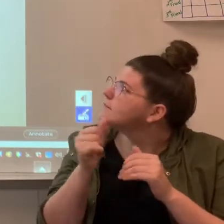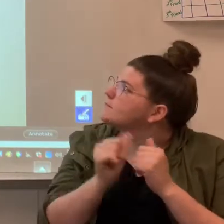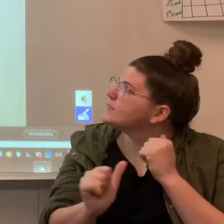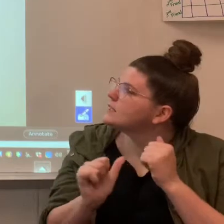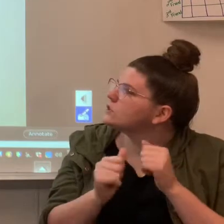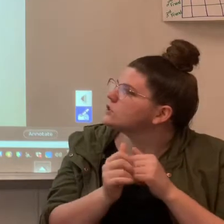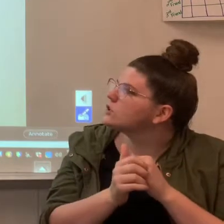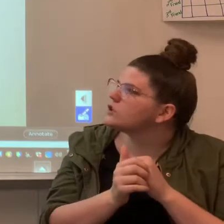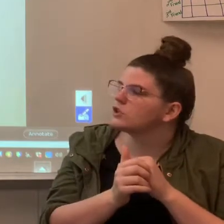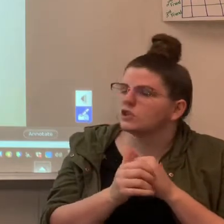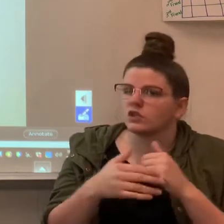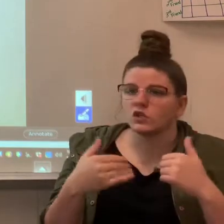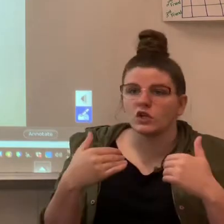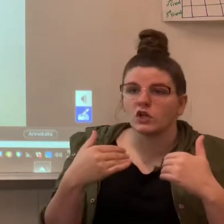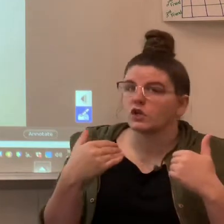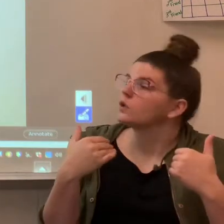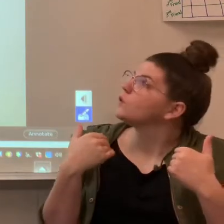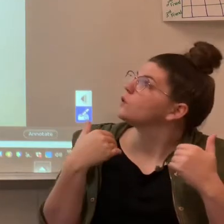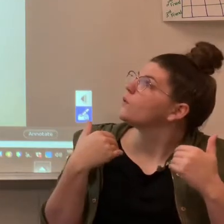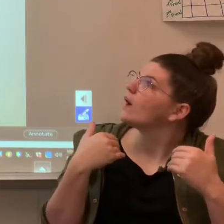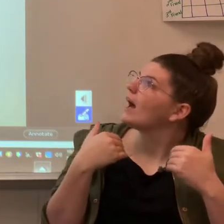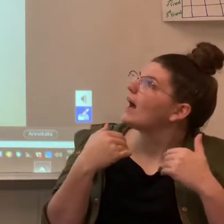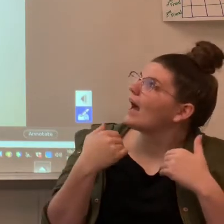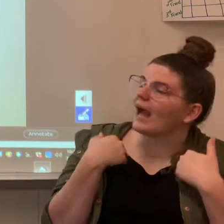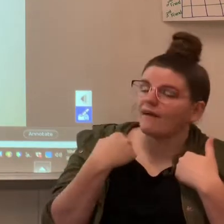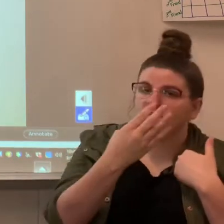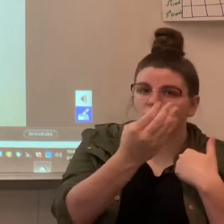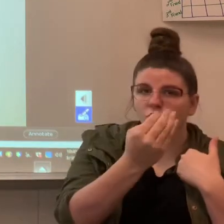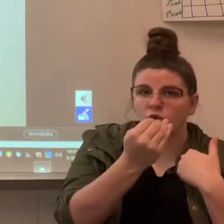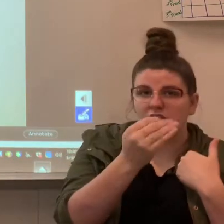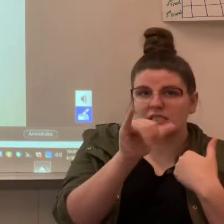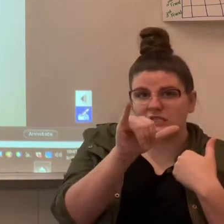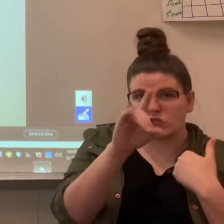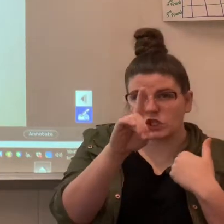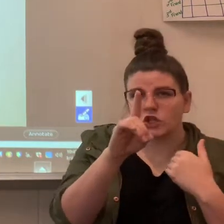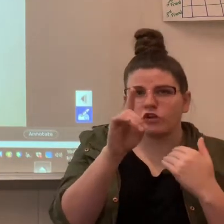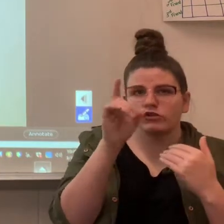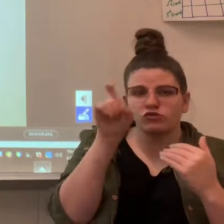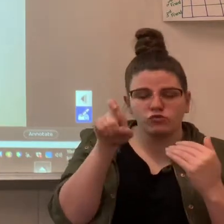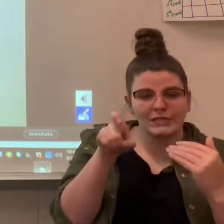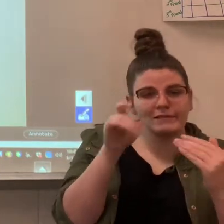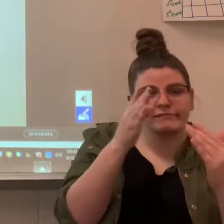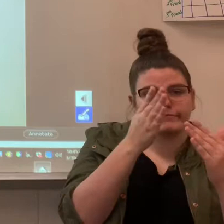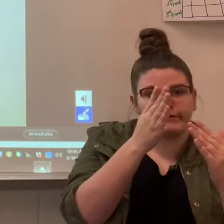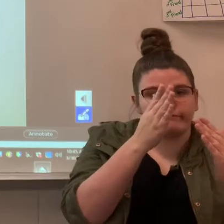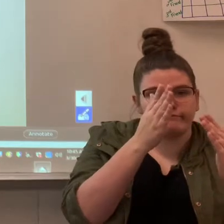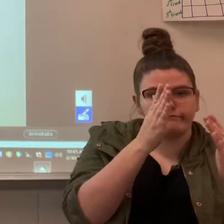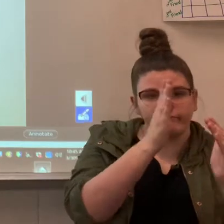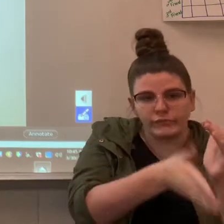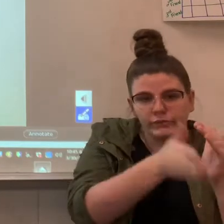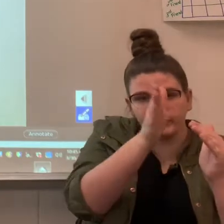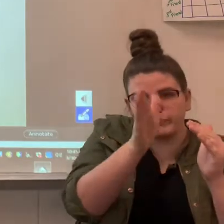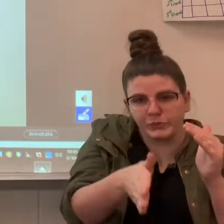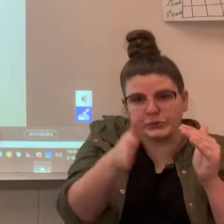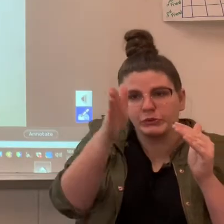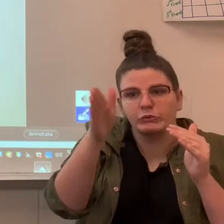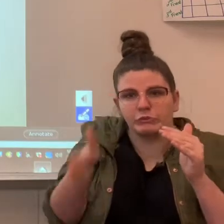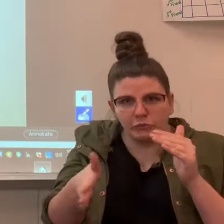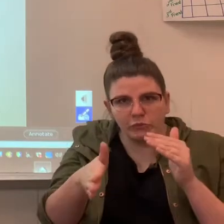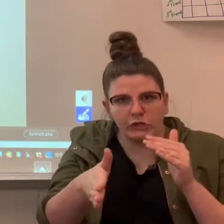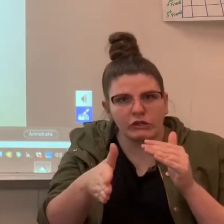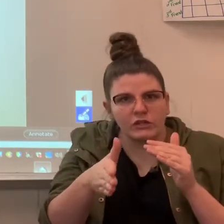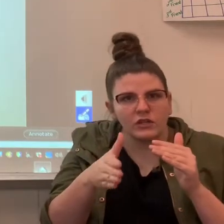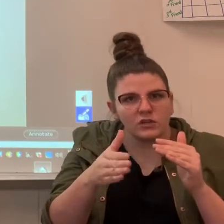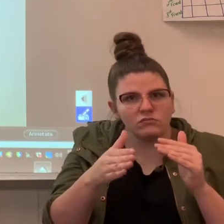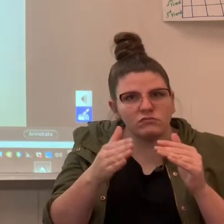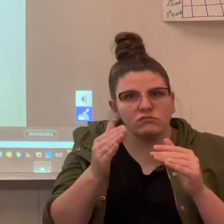off into 3 yards each. So we want to know how many picture frames, whole picture frames, he can make. So we would take our